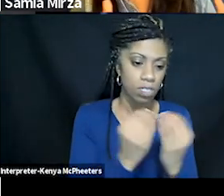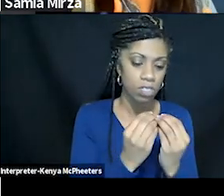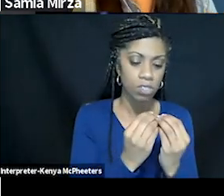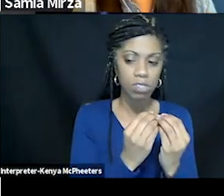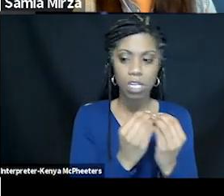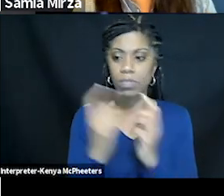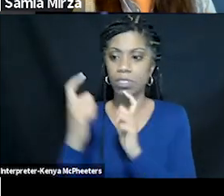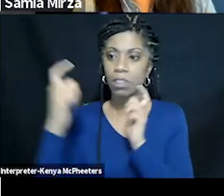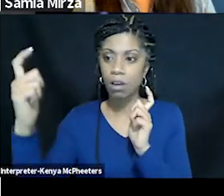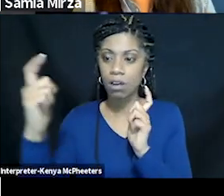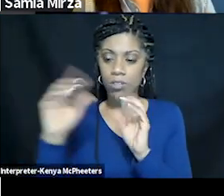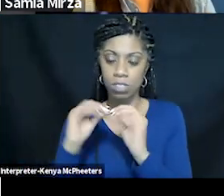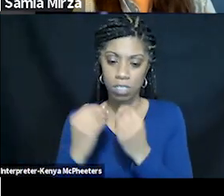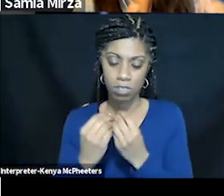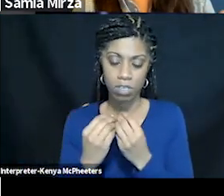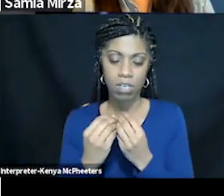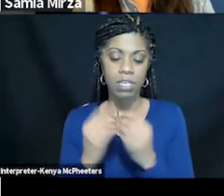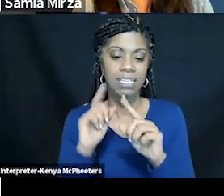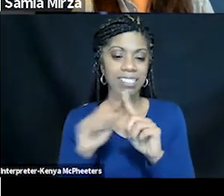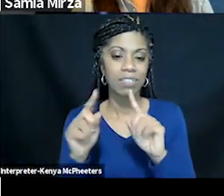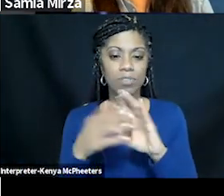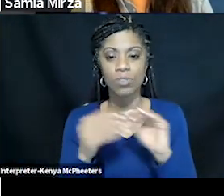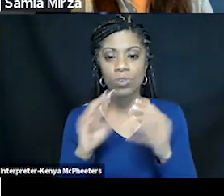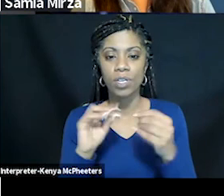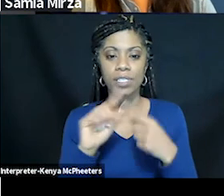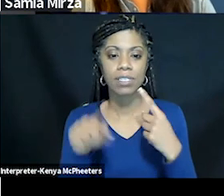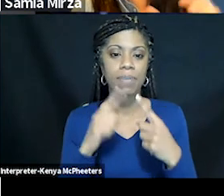large. There's stories about how the communications